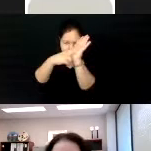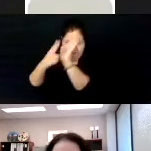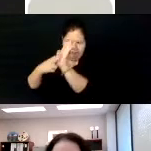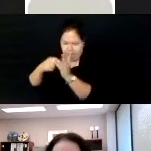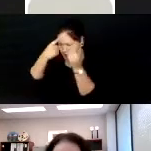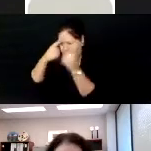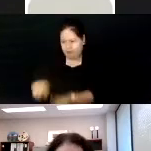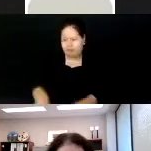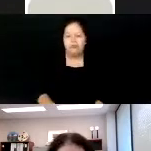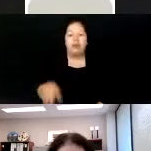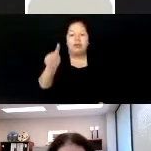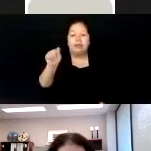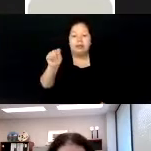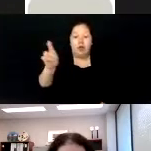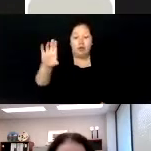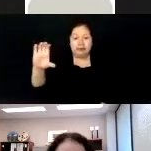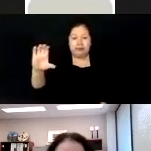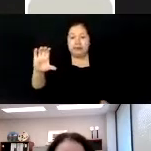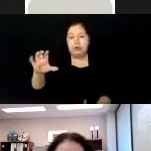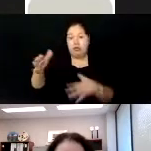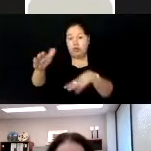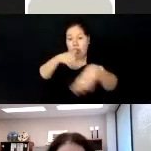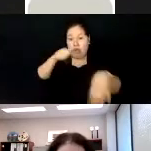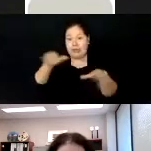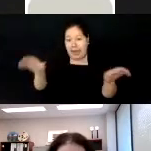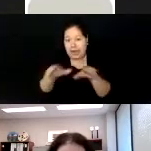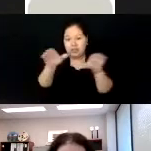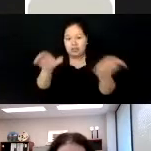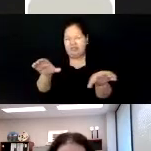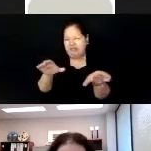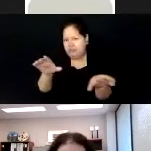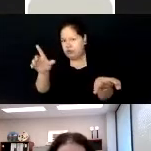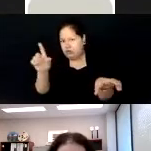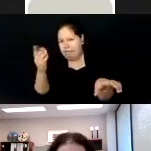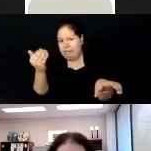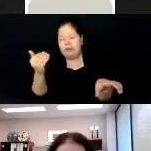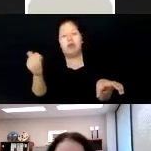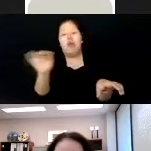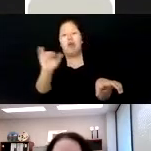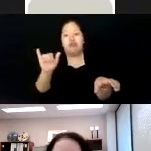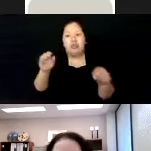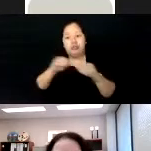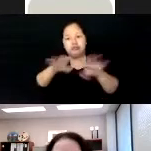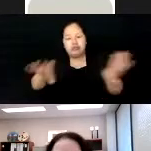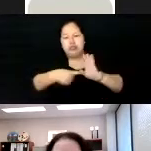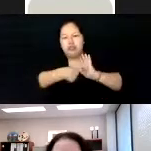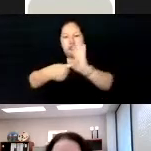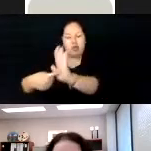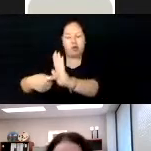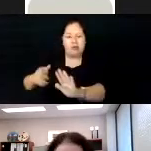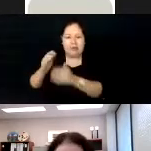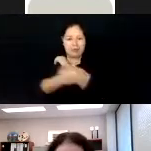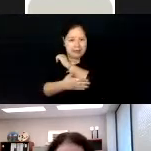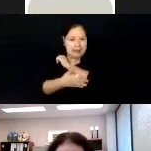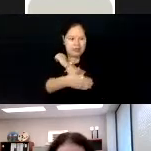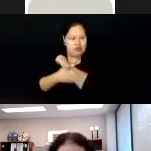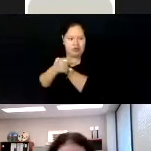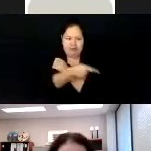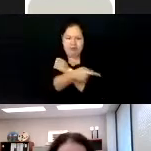which were also released in 2015, brought national attention to health inequities experienced by Indigenous